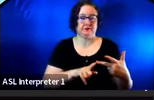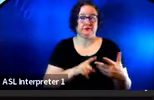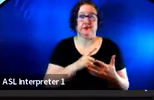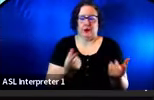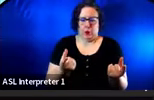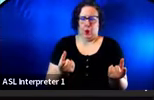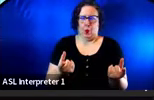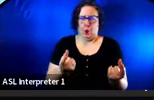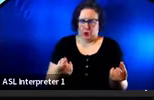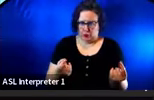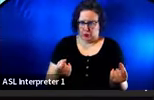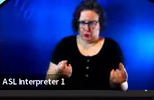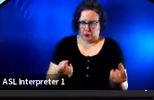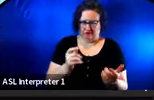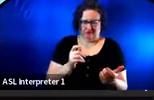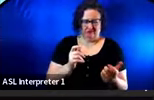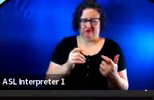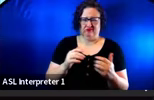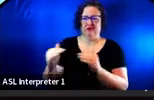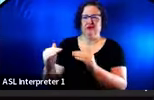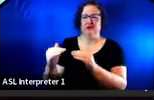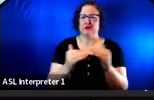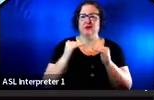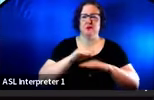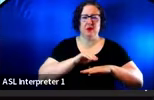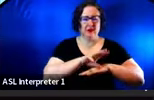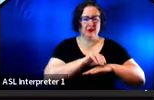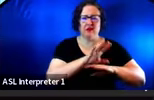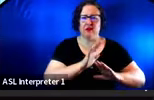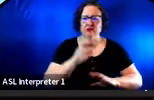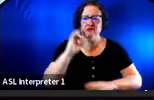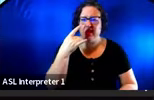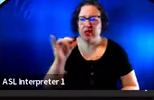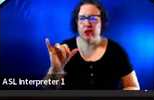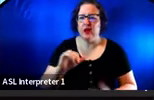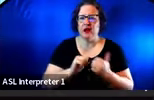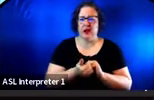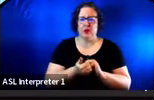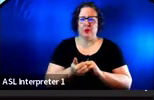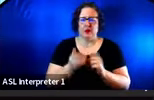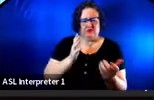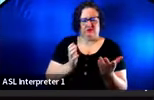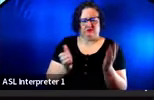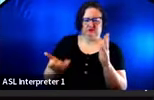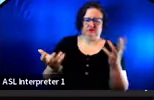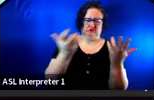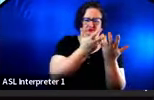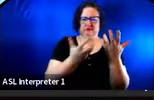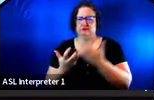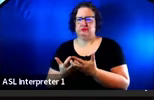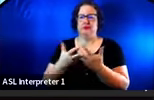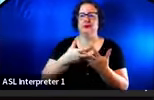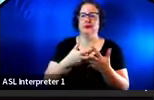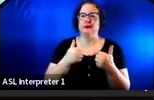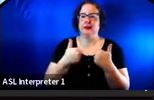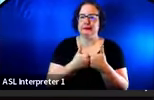do, so what does peer counseling look like, how we do this adaptive gaming. And as Victor responded,